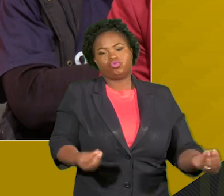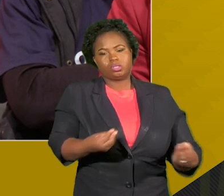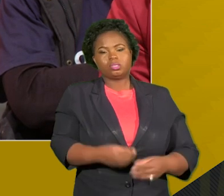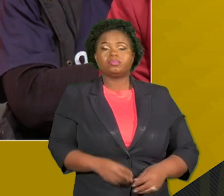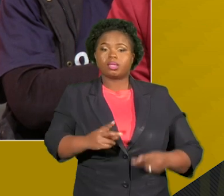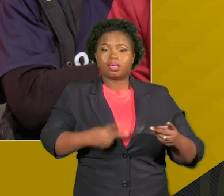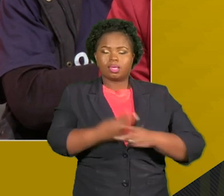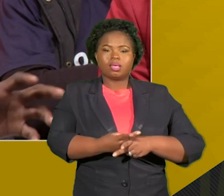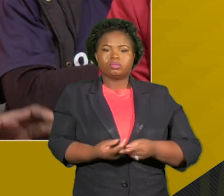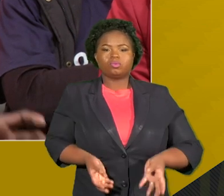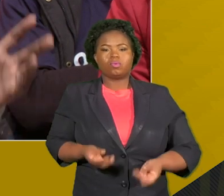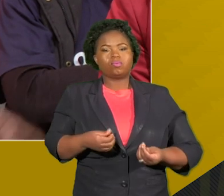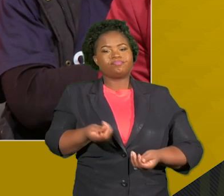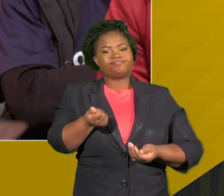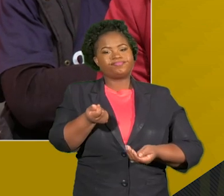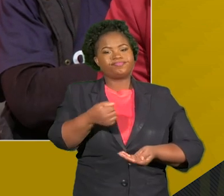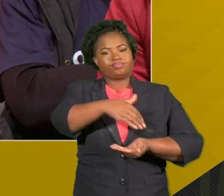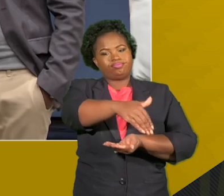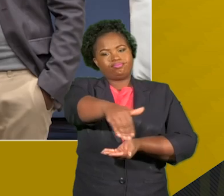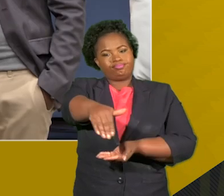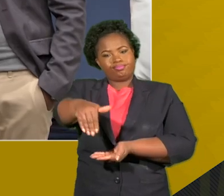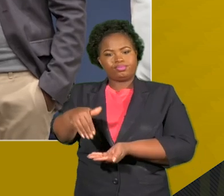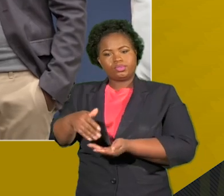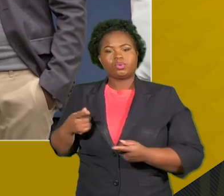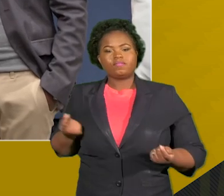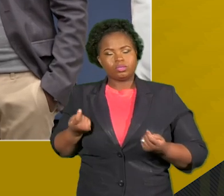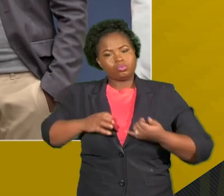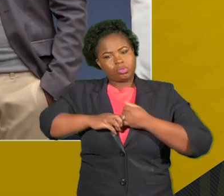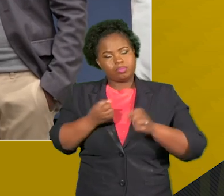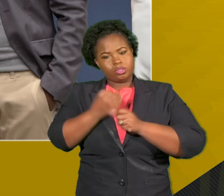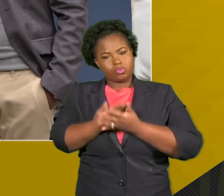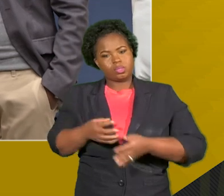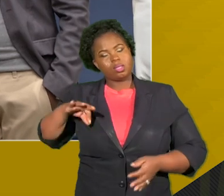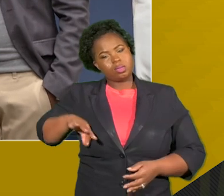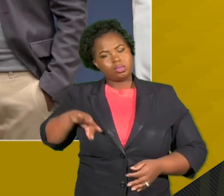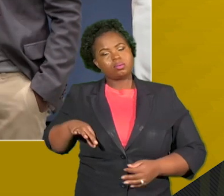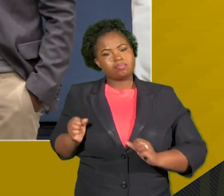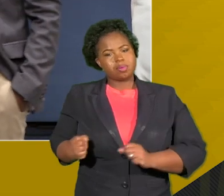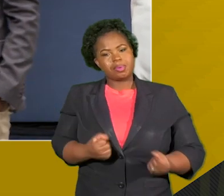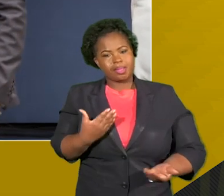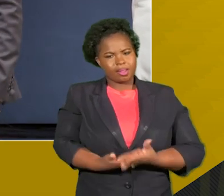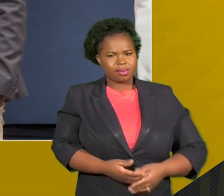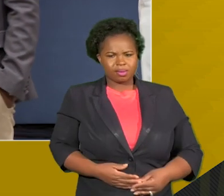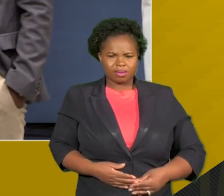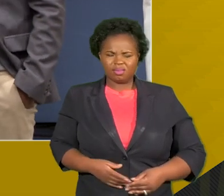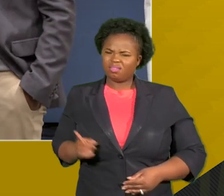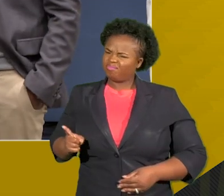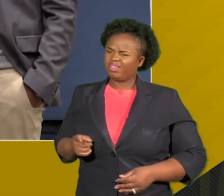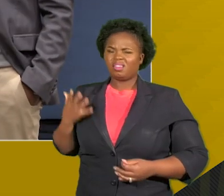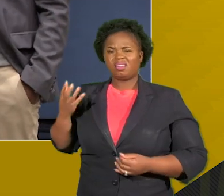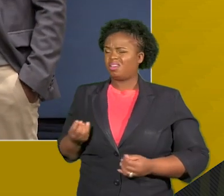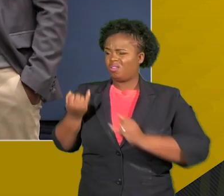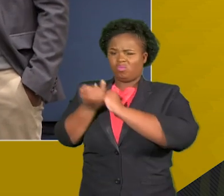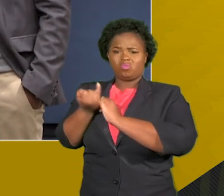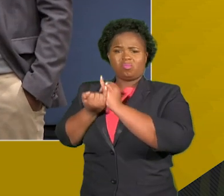fundraising events. Okay. Yeah, just ukuthi sikhiphe leya income leyana leya imali leyana lokhingena laphiyana so that but there's this connotation a corner if